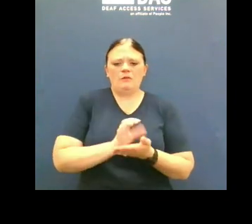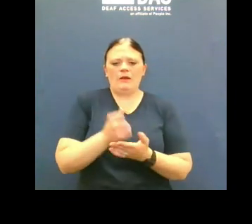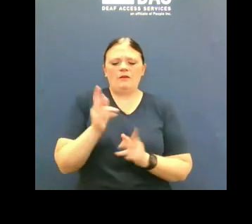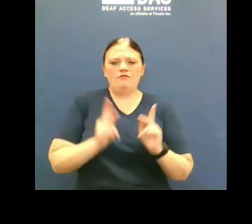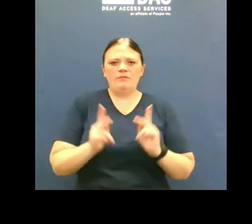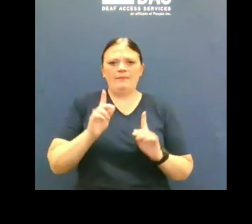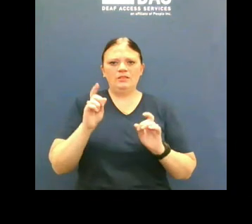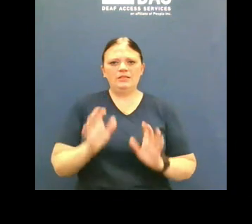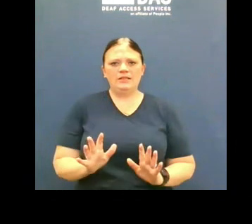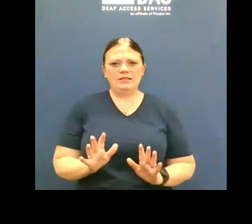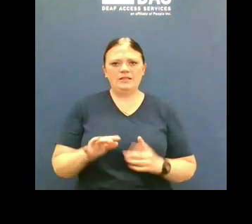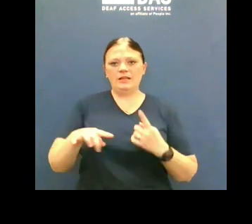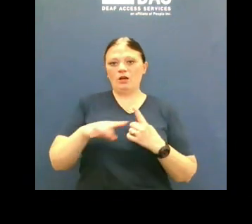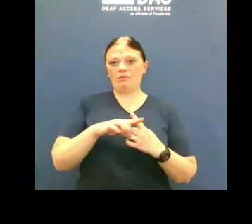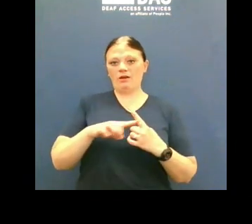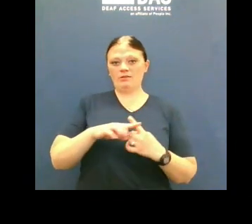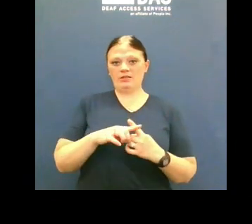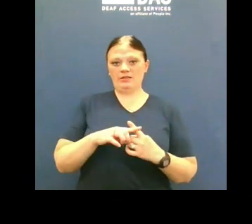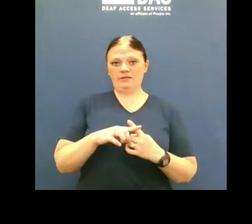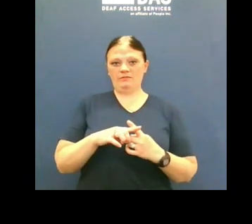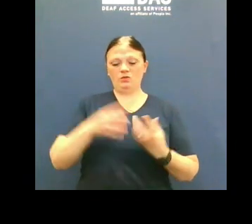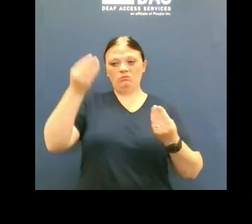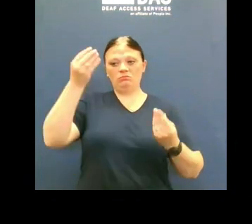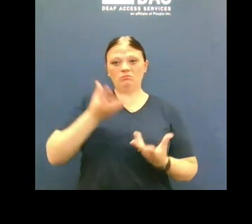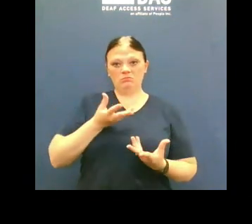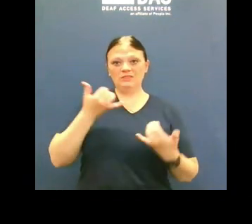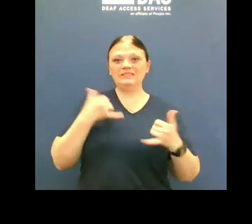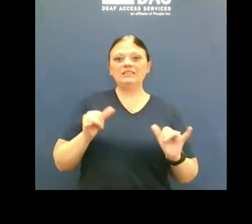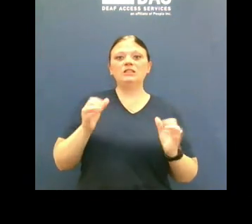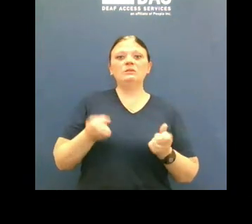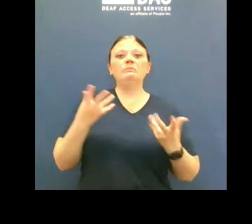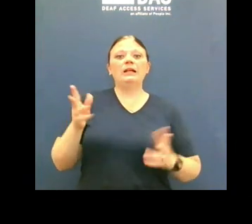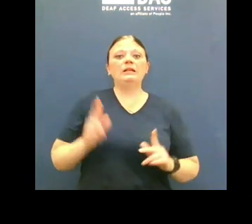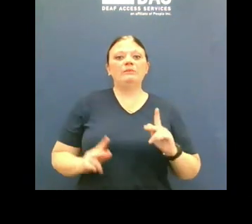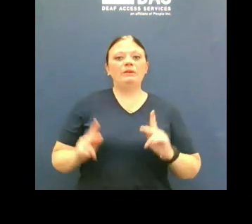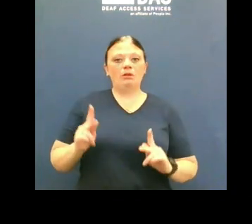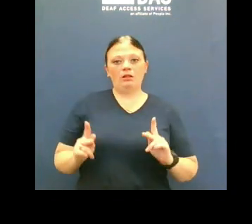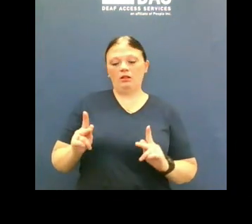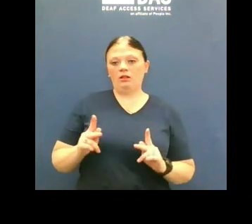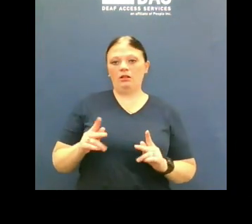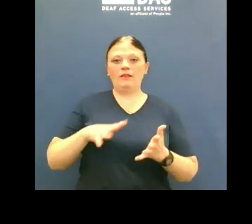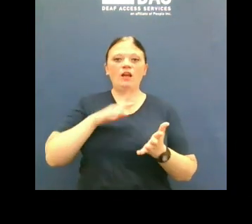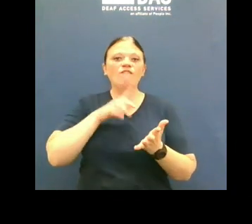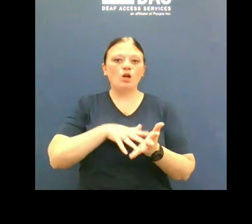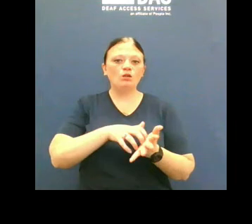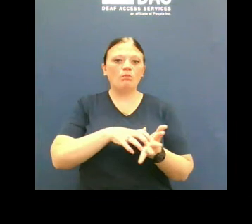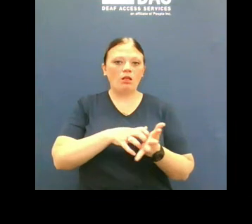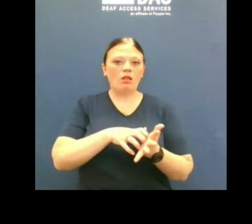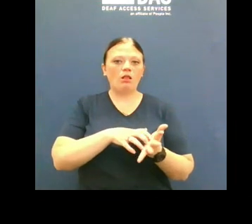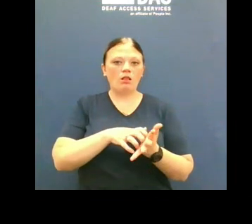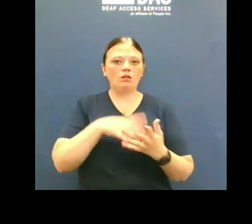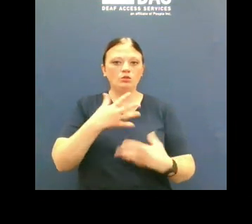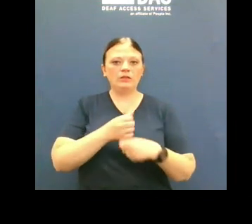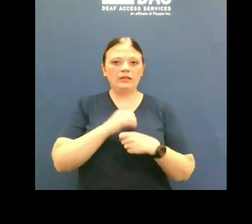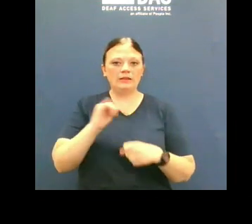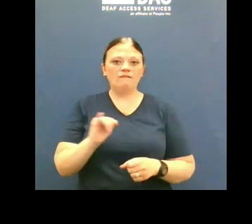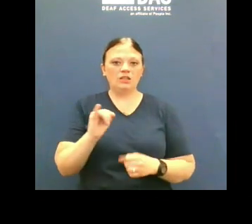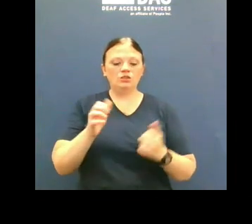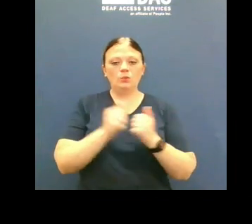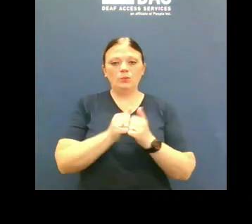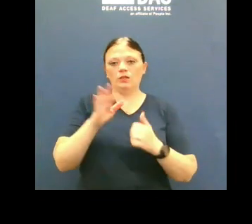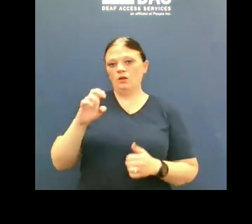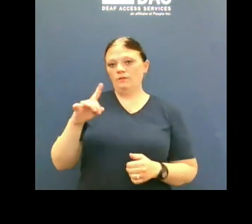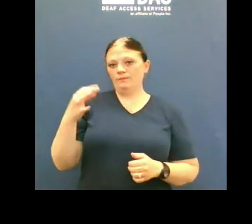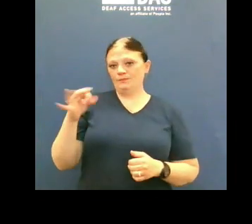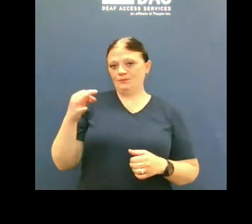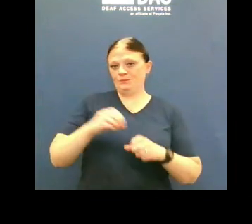who are tested that are positive. So that lets us know that there's still a lot of people that are vulnerable to getting infected with